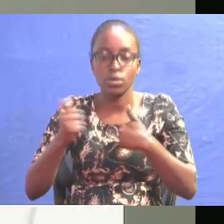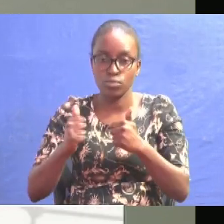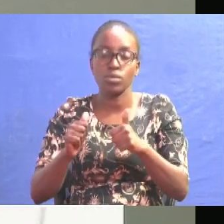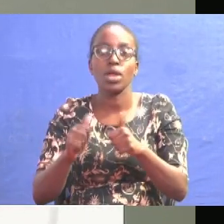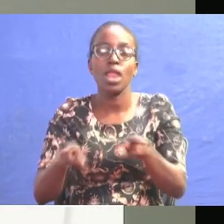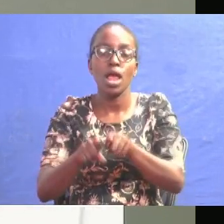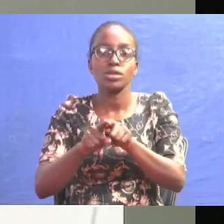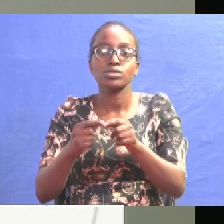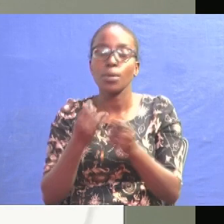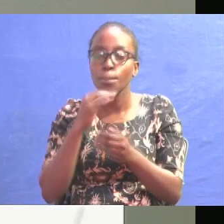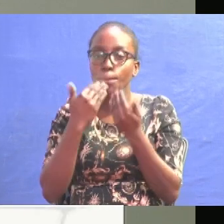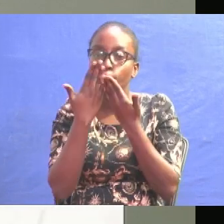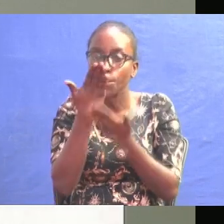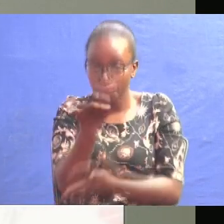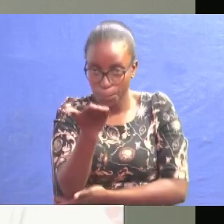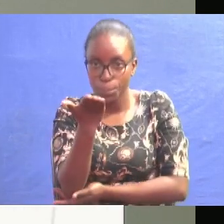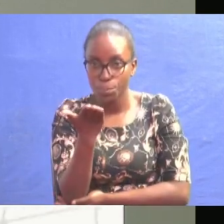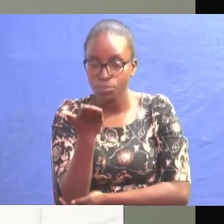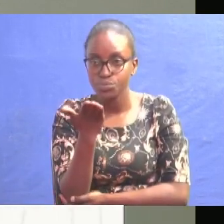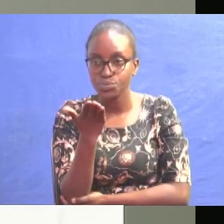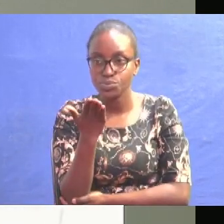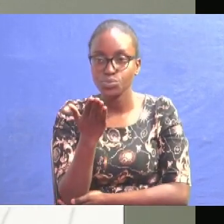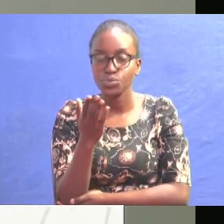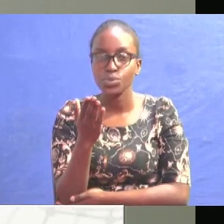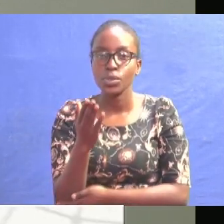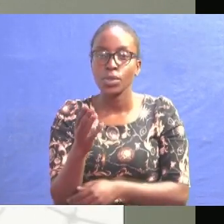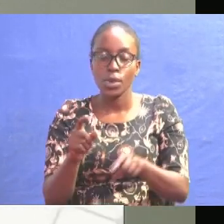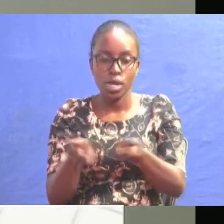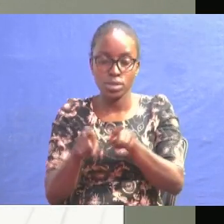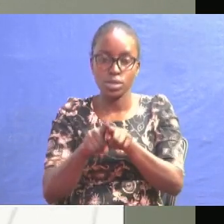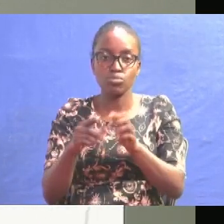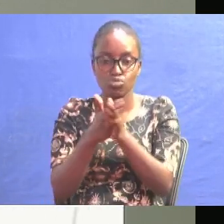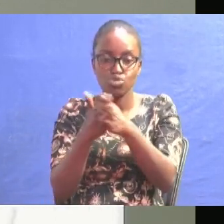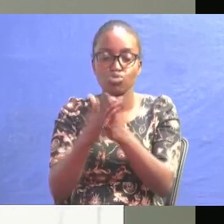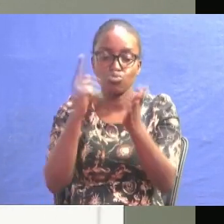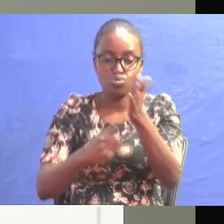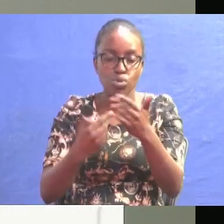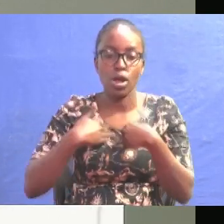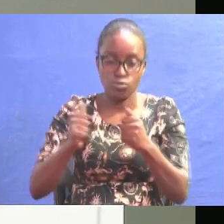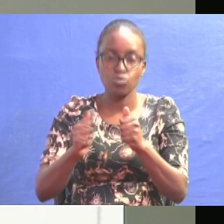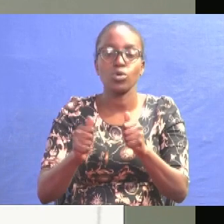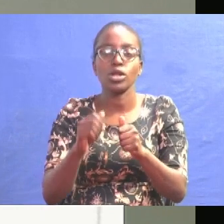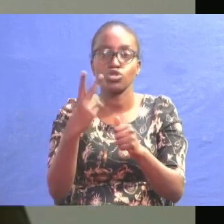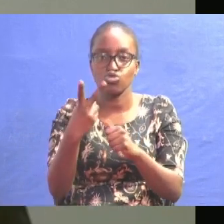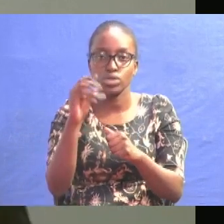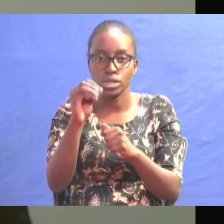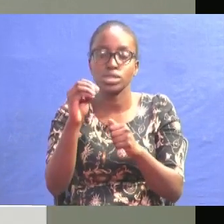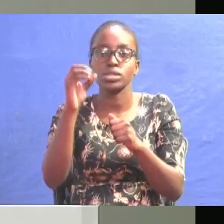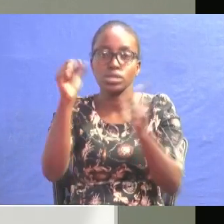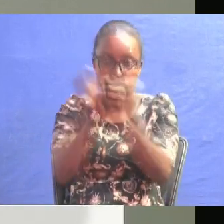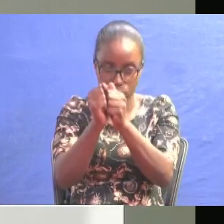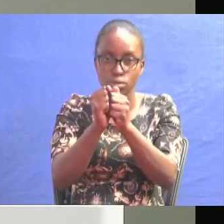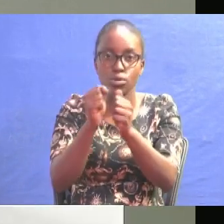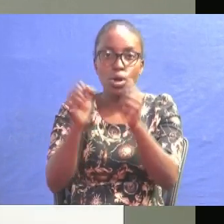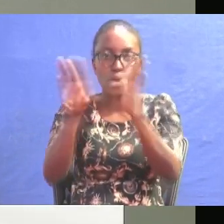if I may answer what you have just asked right now, what will be the story of the Constitution 2010 that we have got 14